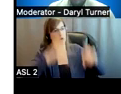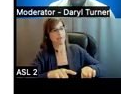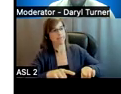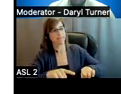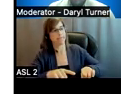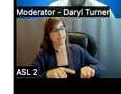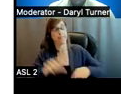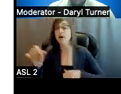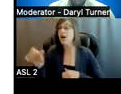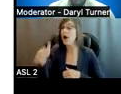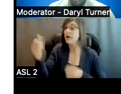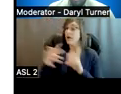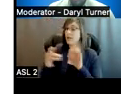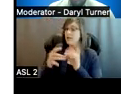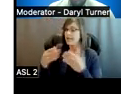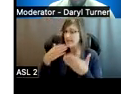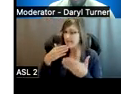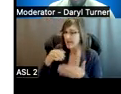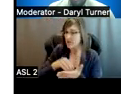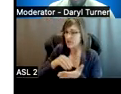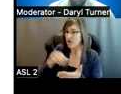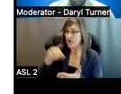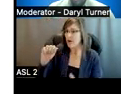Another comment here says, thank you, Dr. Agarwal, for